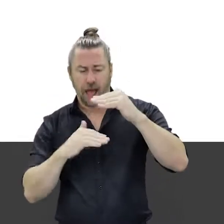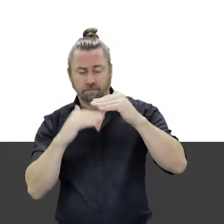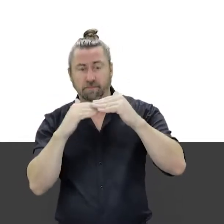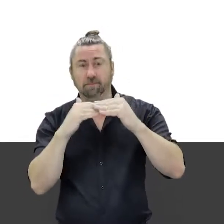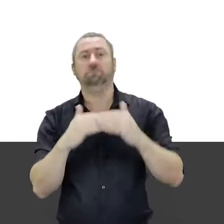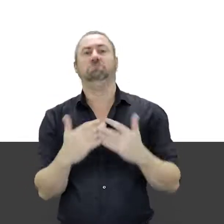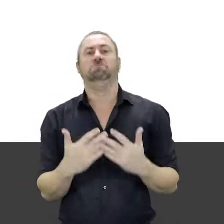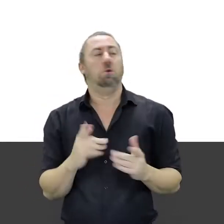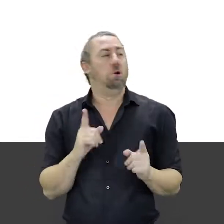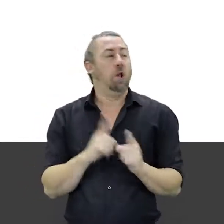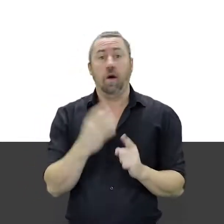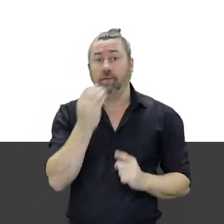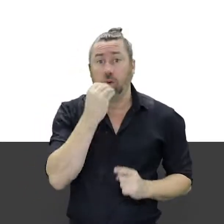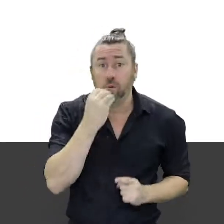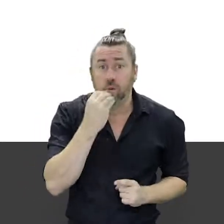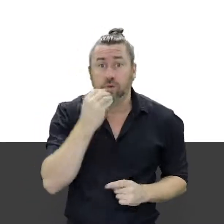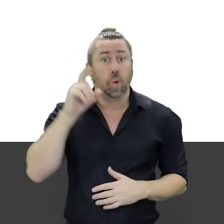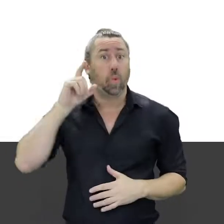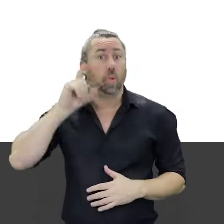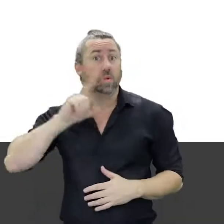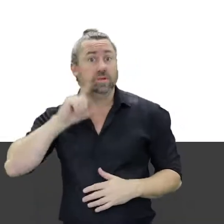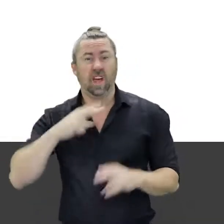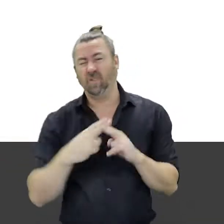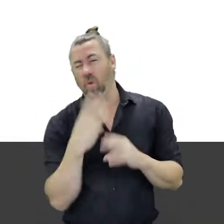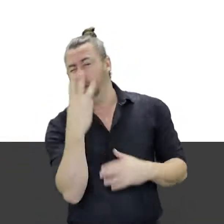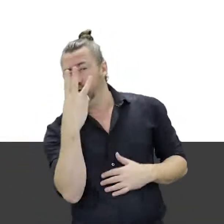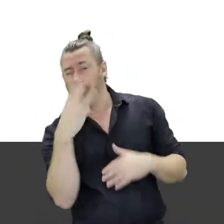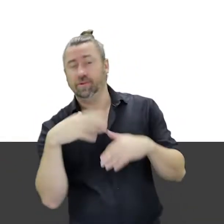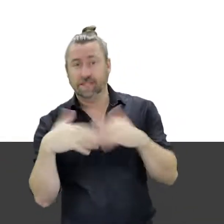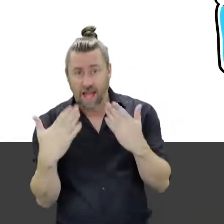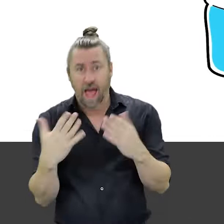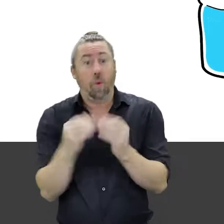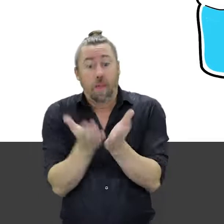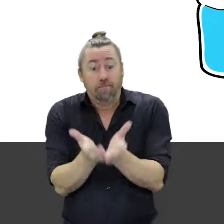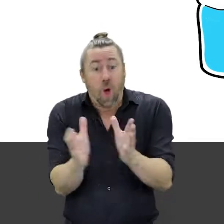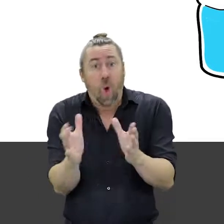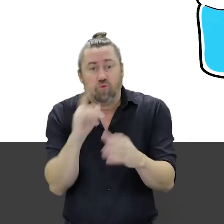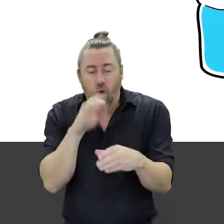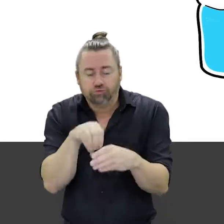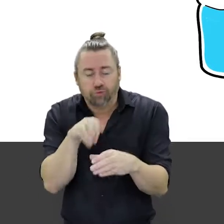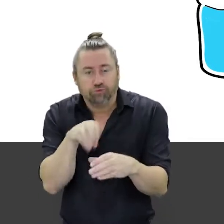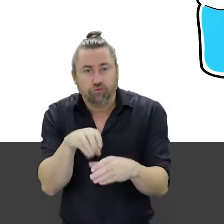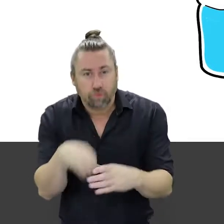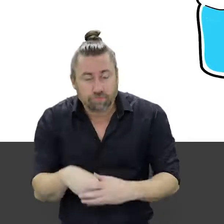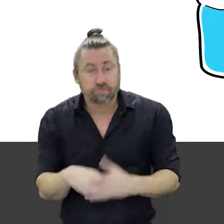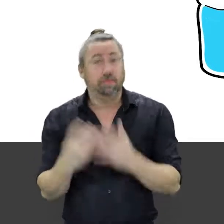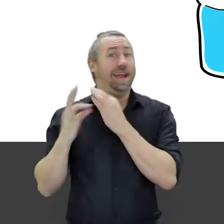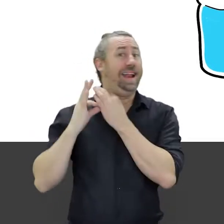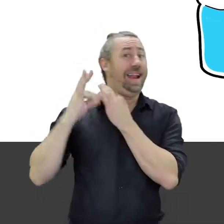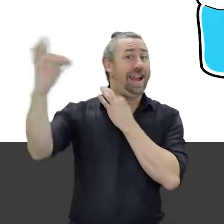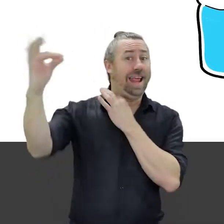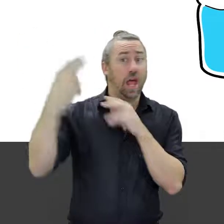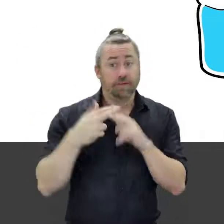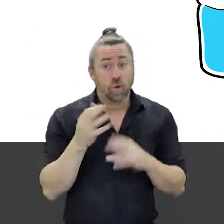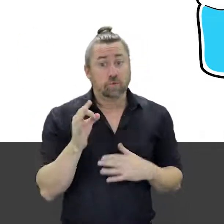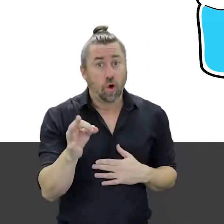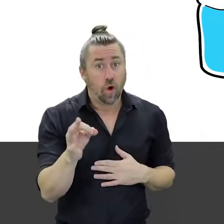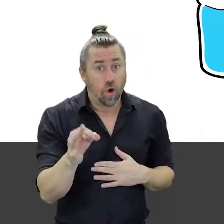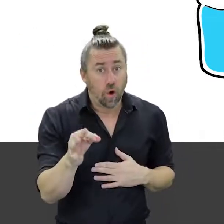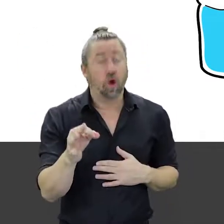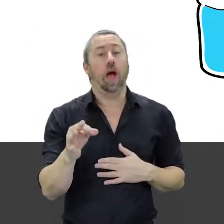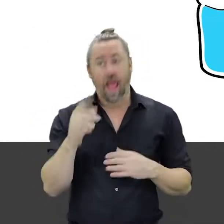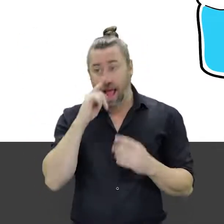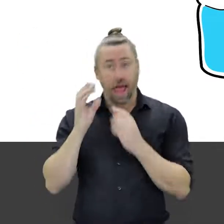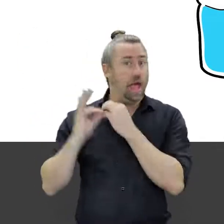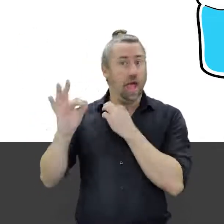enough food and water for at least 3 days, and containers they can eat from. Leads for dogs, with a chain suitable